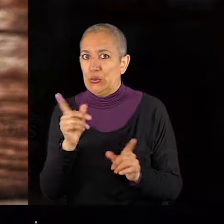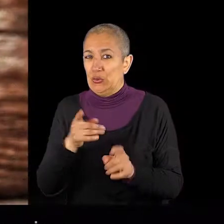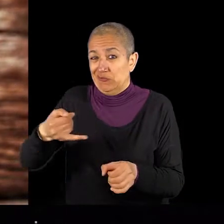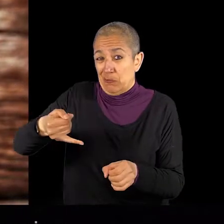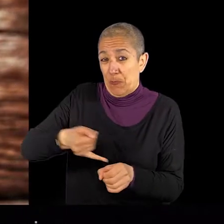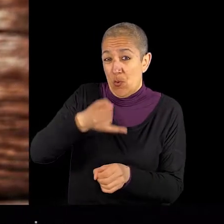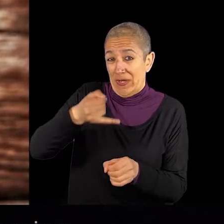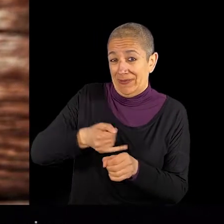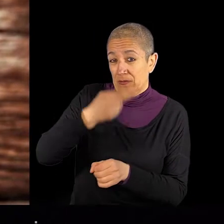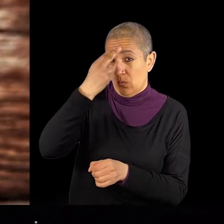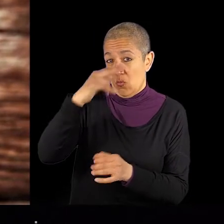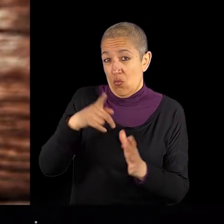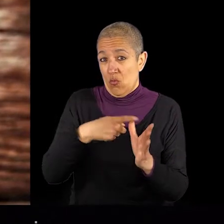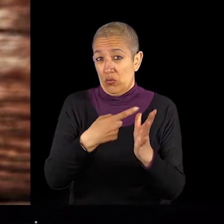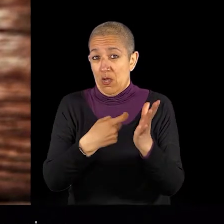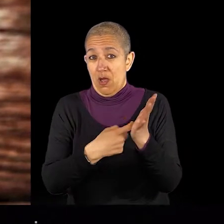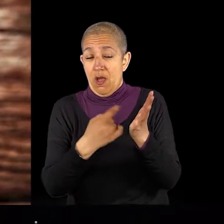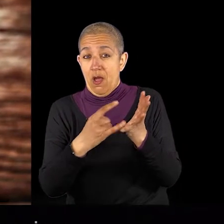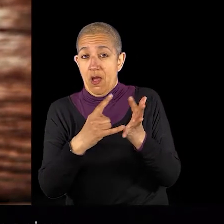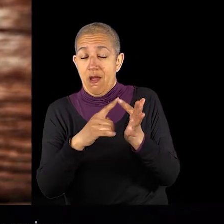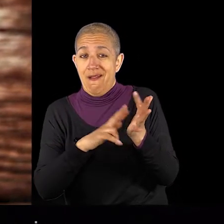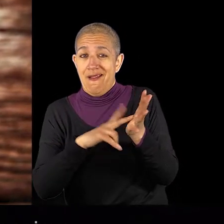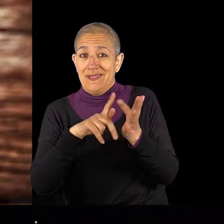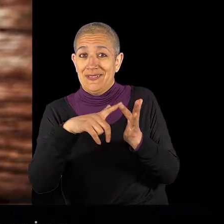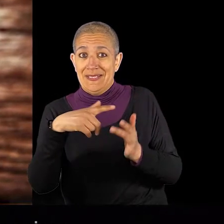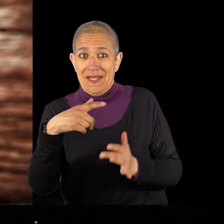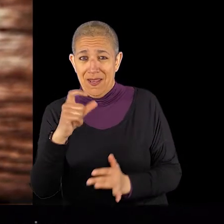with arsenic poison.